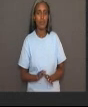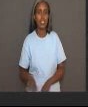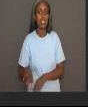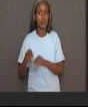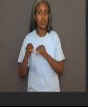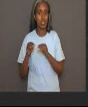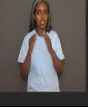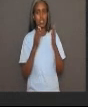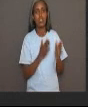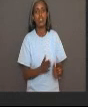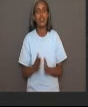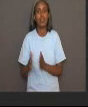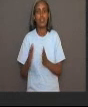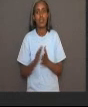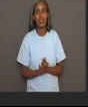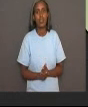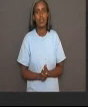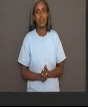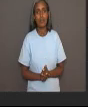Students, let's get ready.